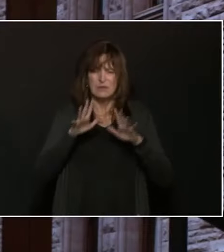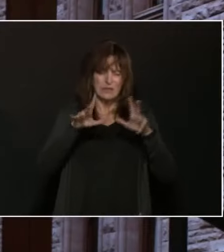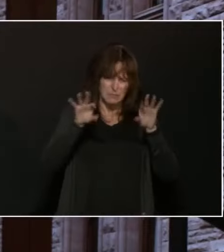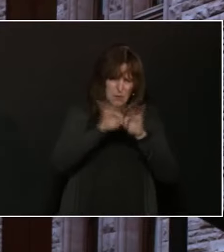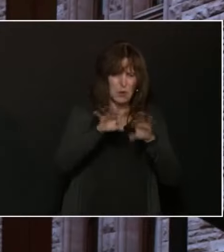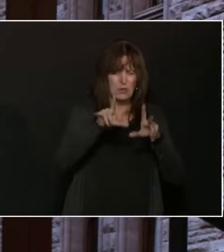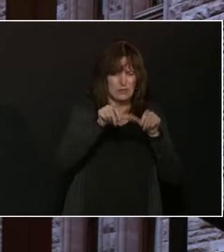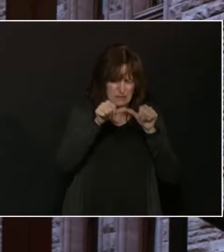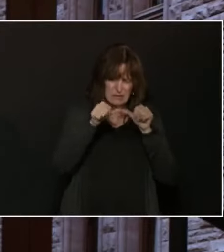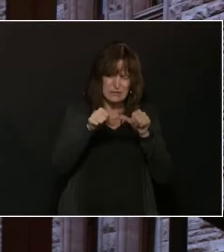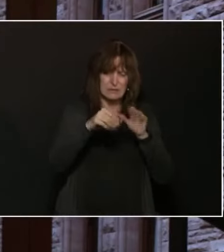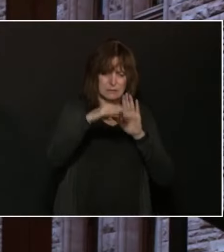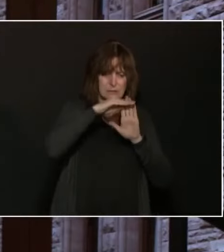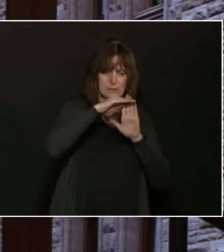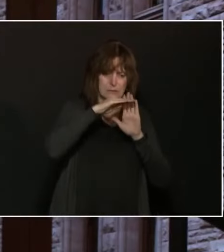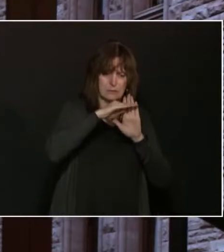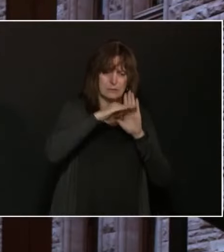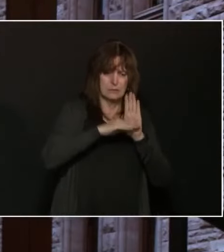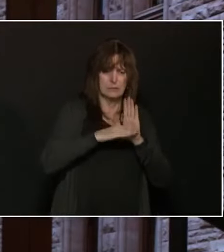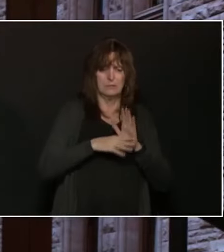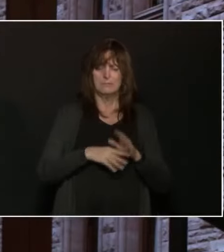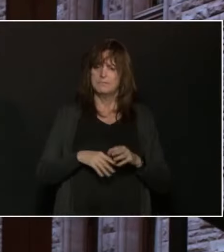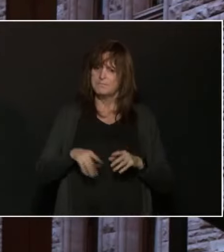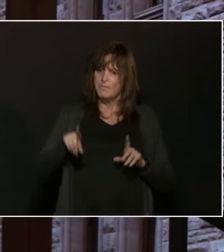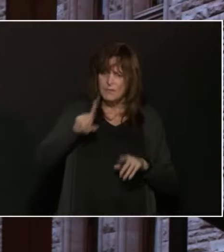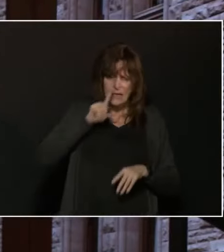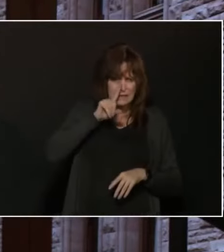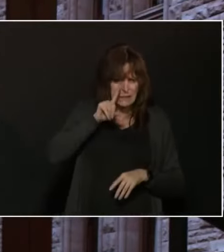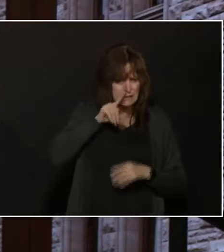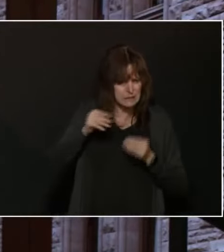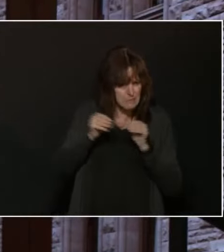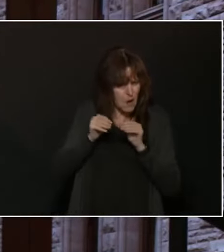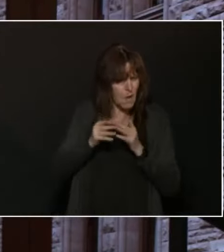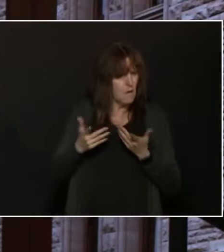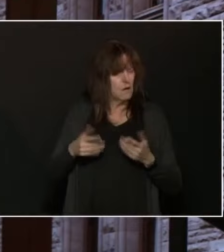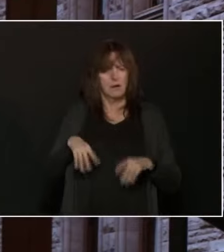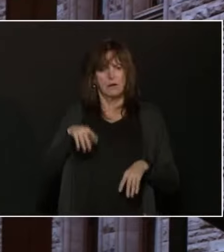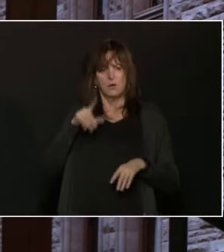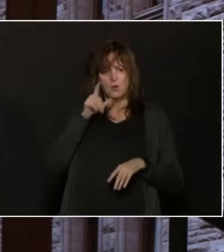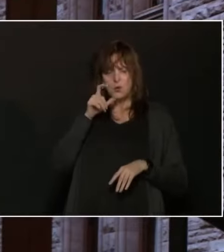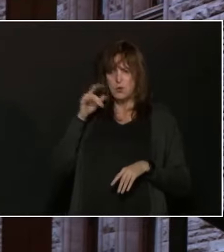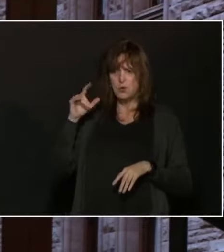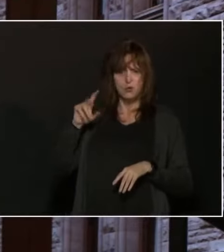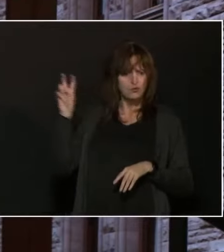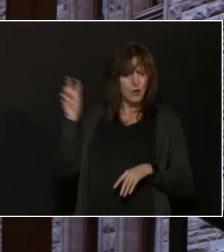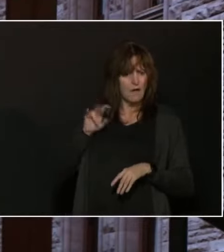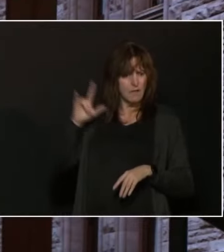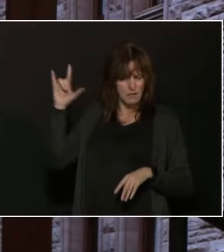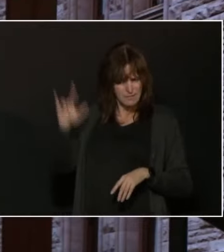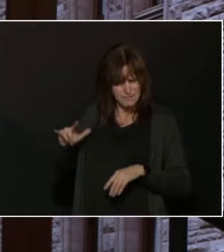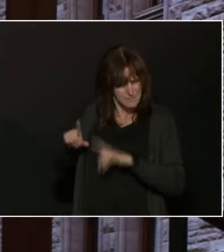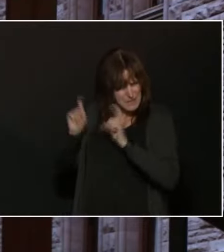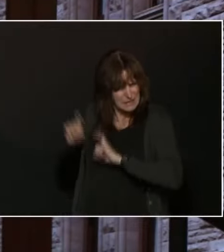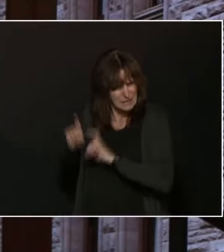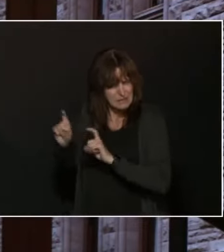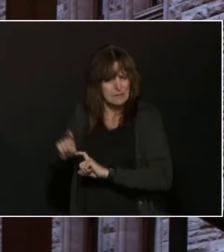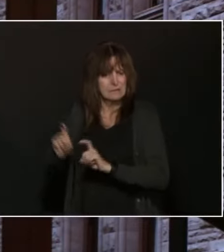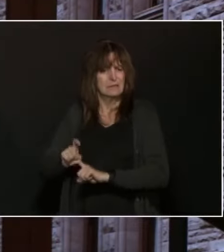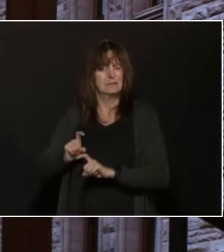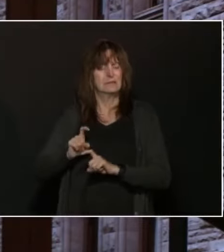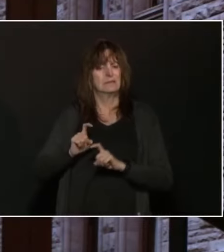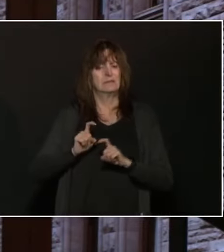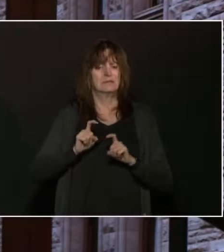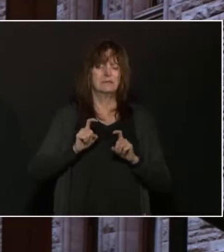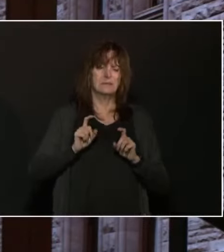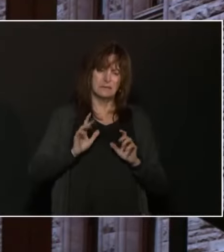on testing, on monitoring, on people with travel history. We're trying to work at that aggressively and assertively, and we want to make sure we keep on